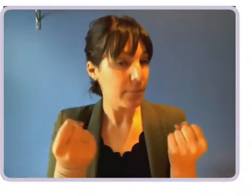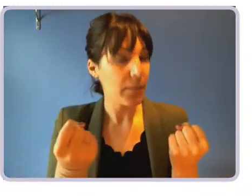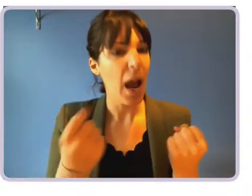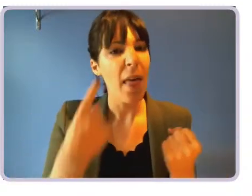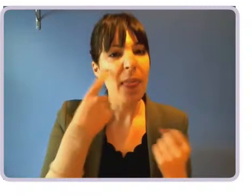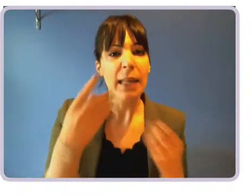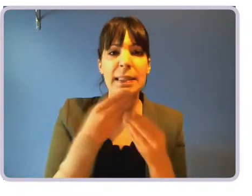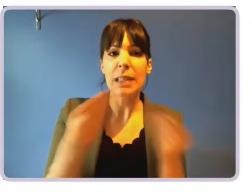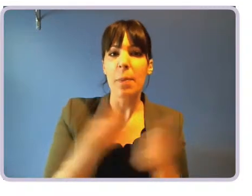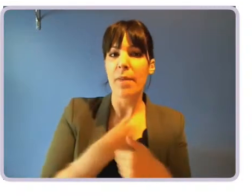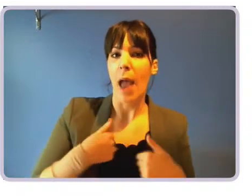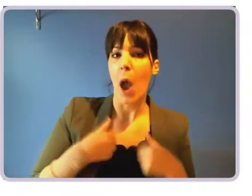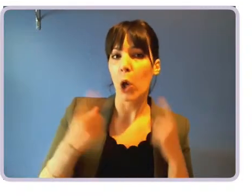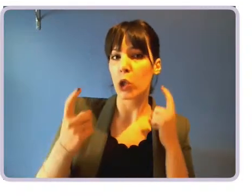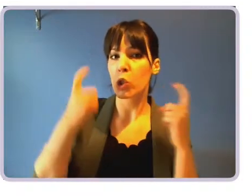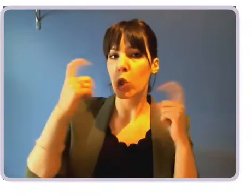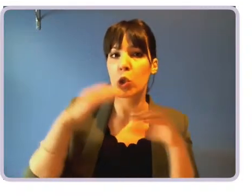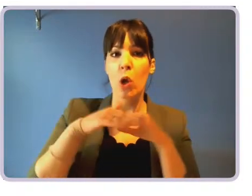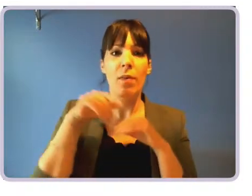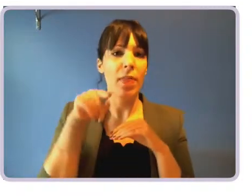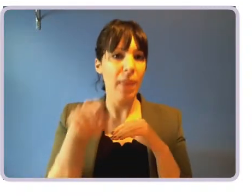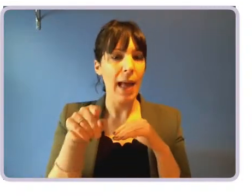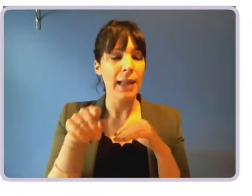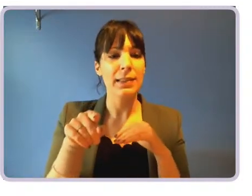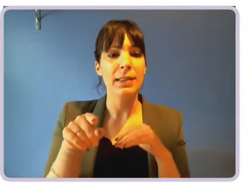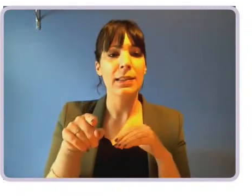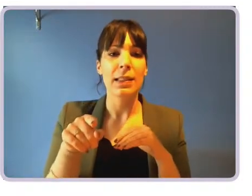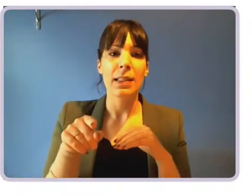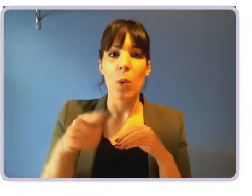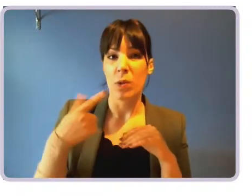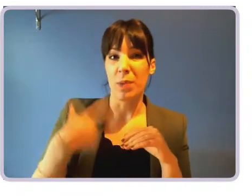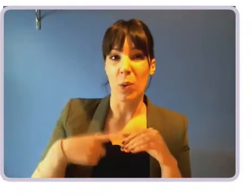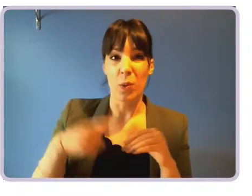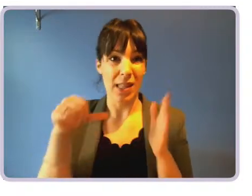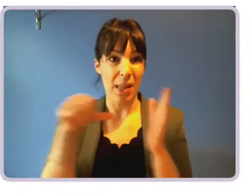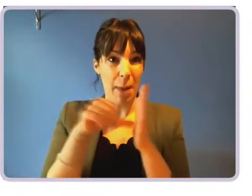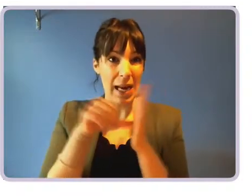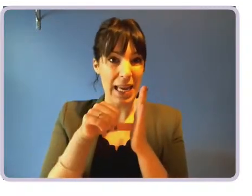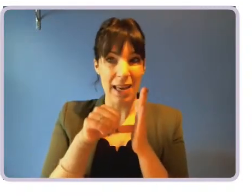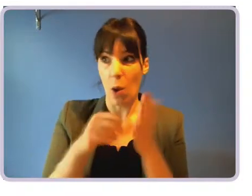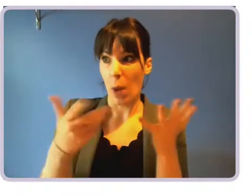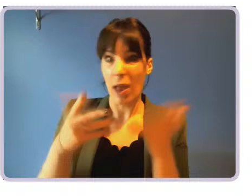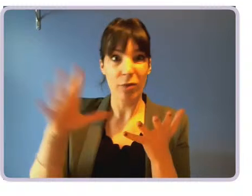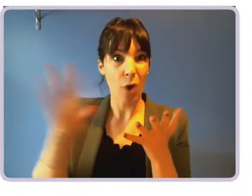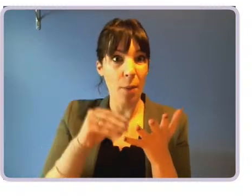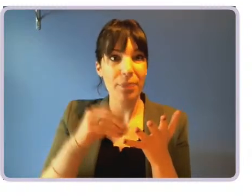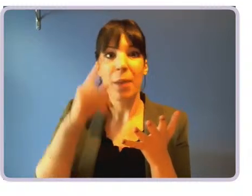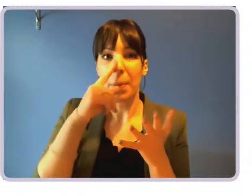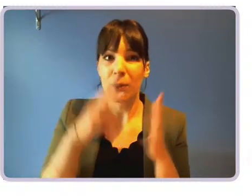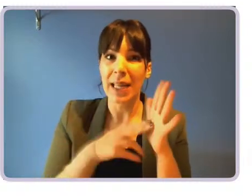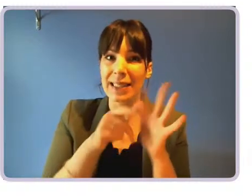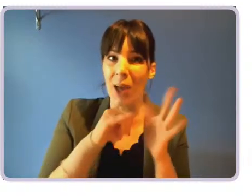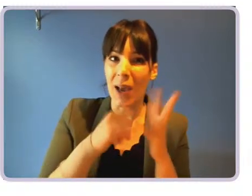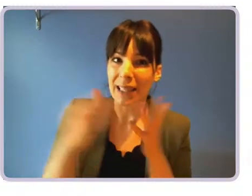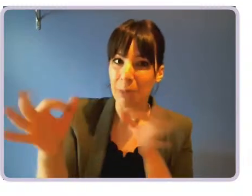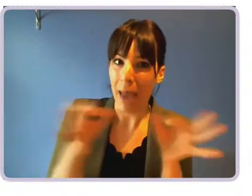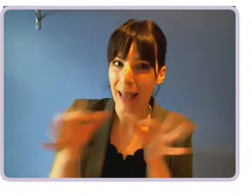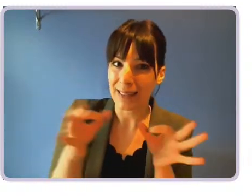that was, again, it had to come out of people's plans, and it's great now to know that that's been changed and it's